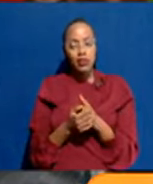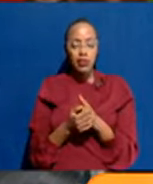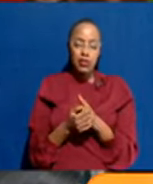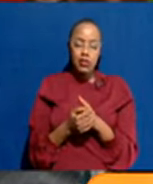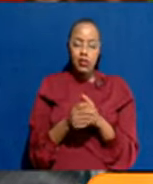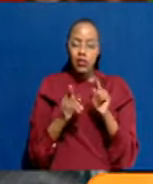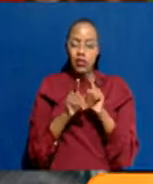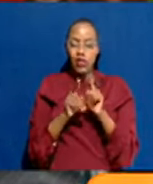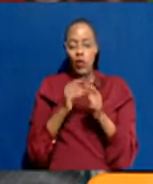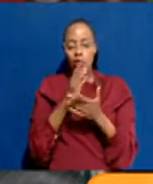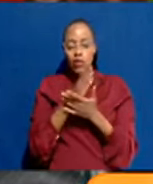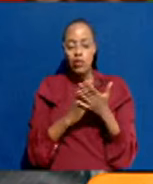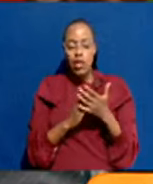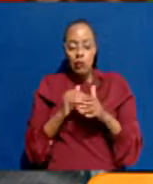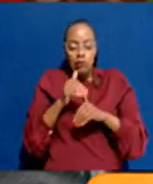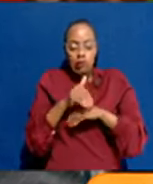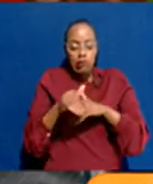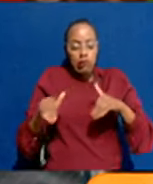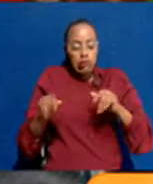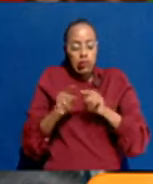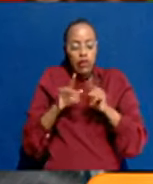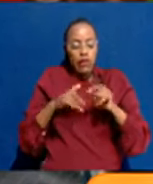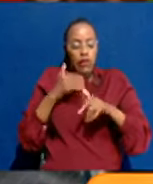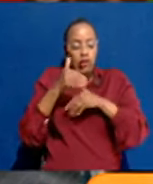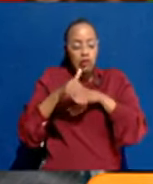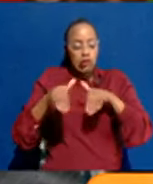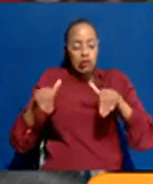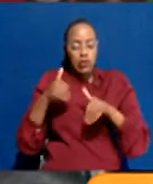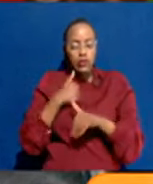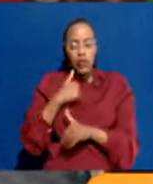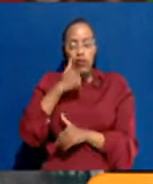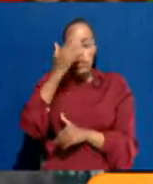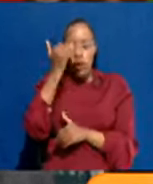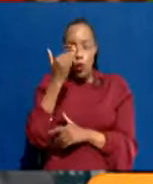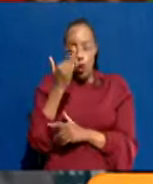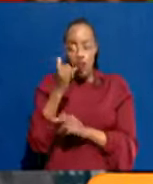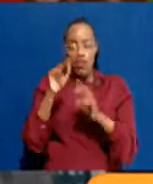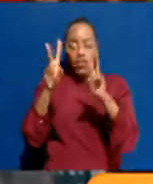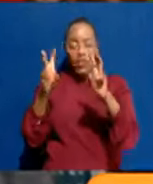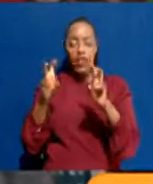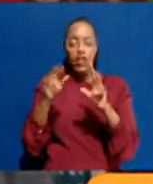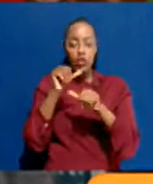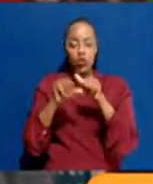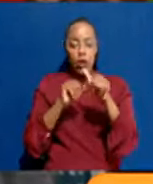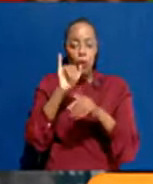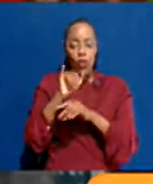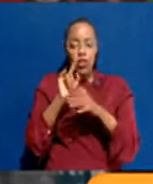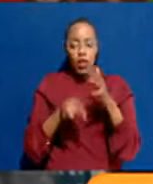with some reservations. Yes. Reservations. Because the whole issue was,